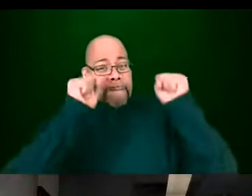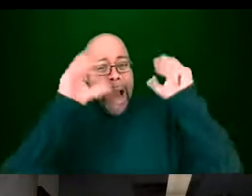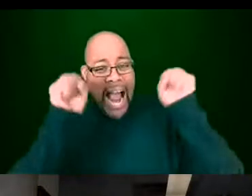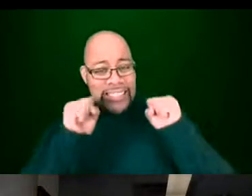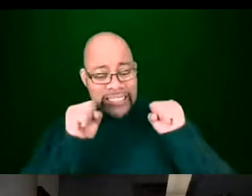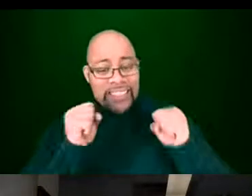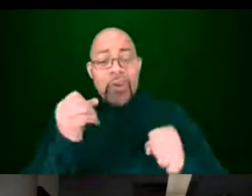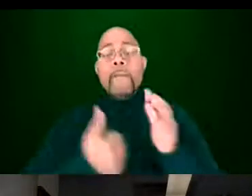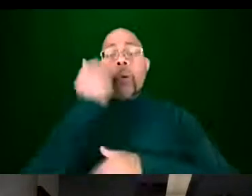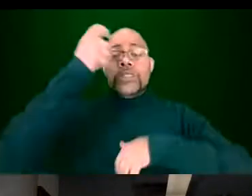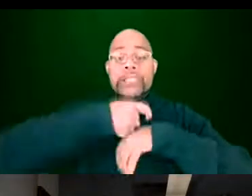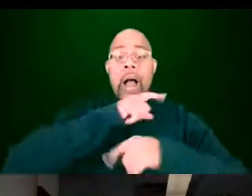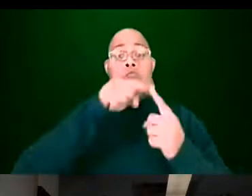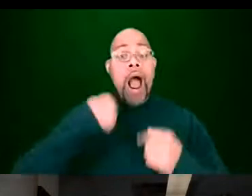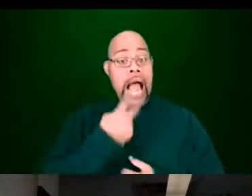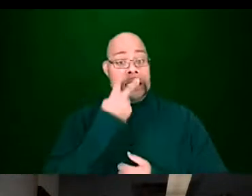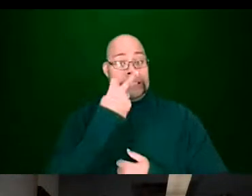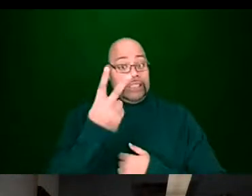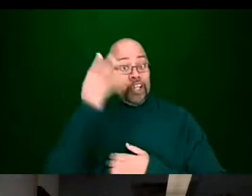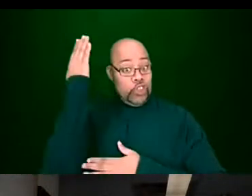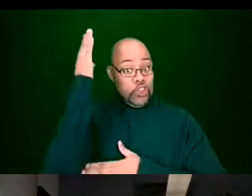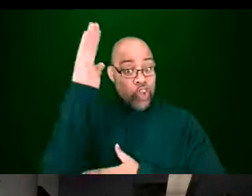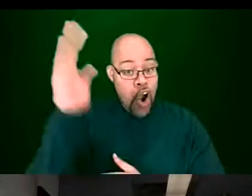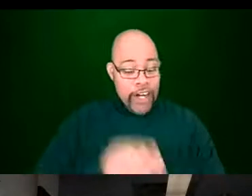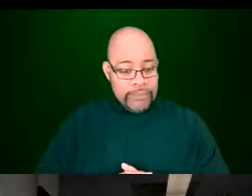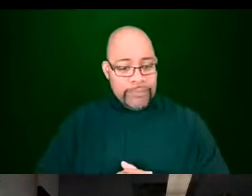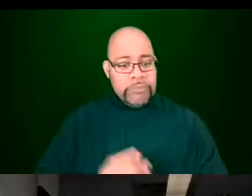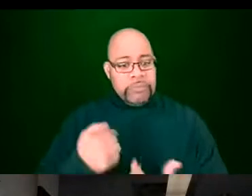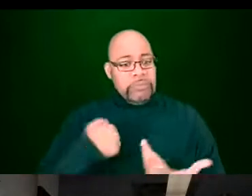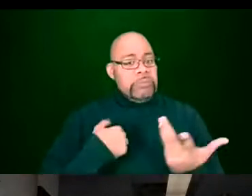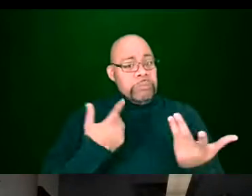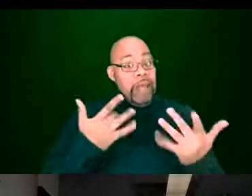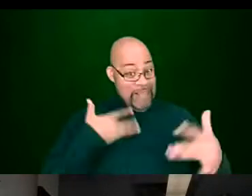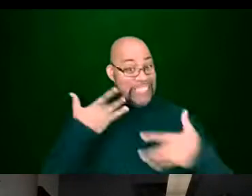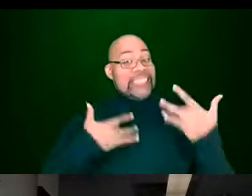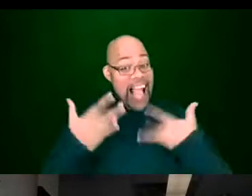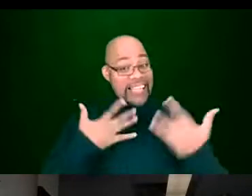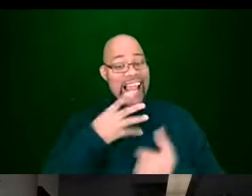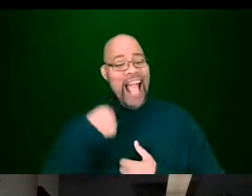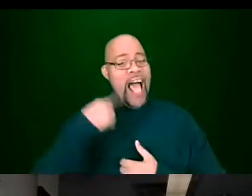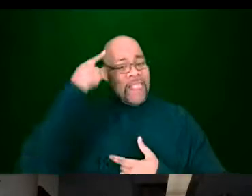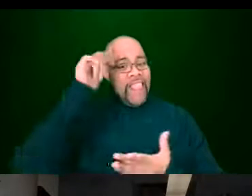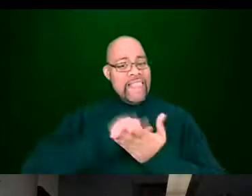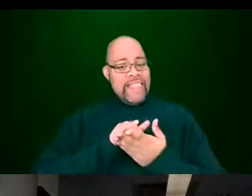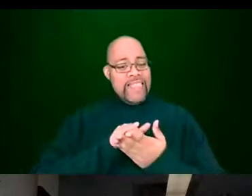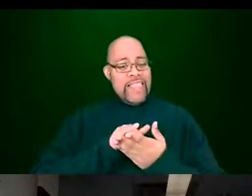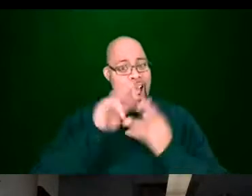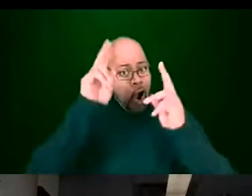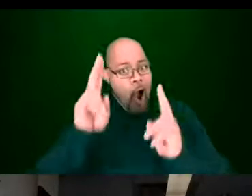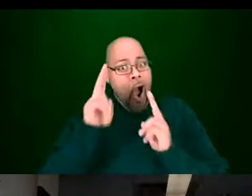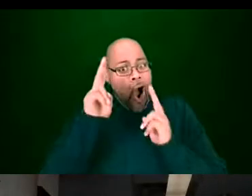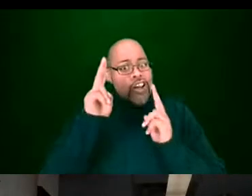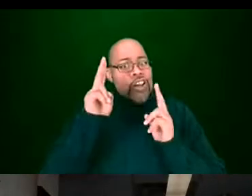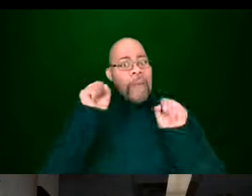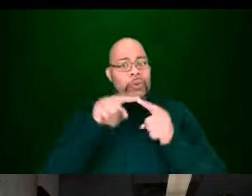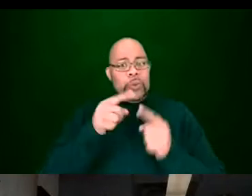So most of the time when I encounter a shark, I'm excited. And I think it's an honor and a privilege to